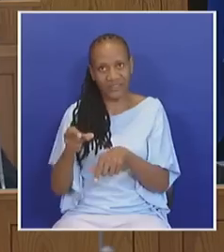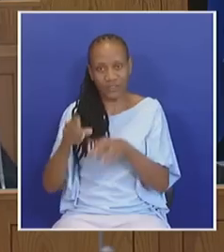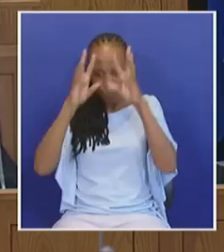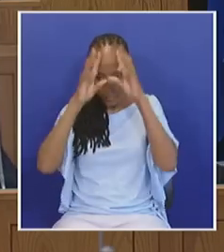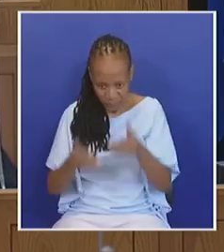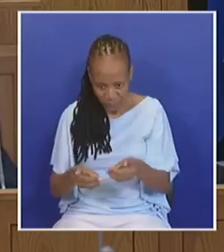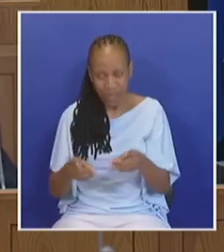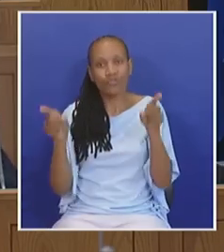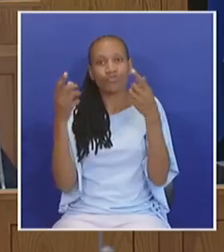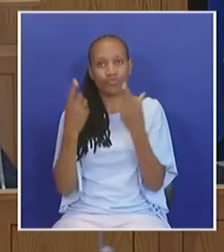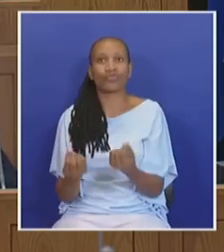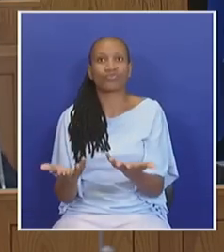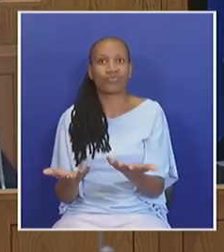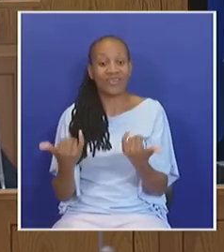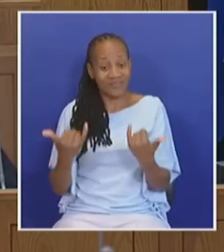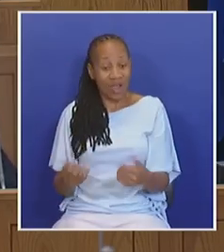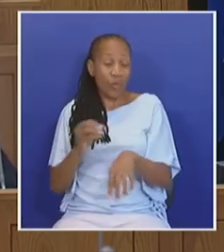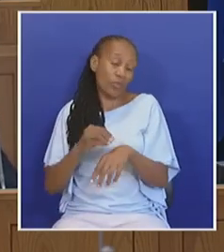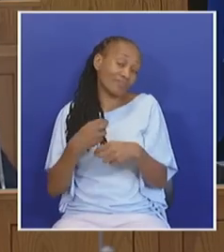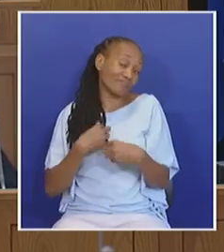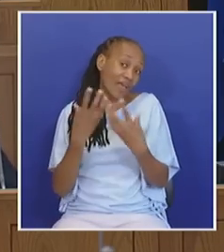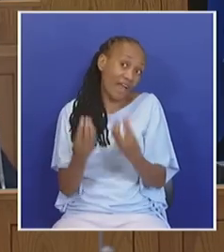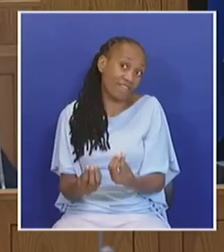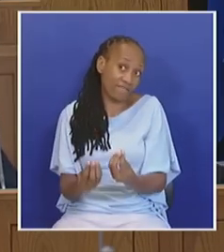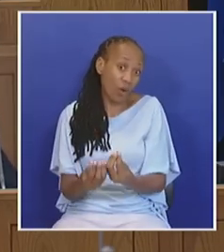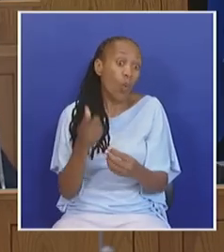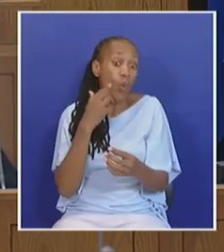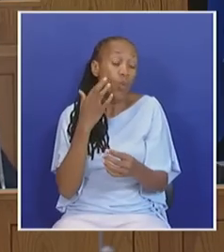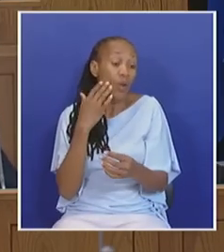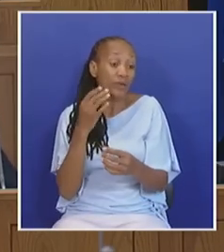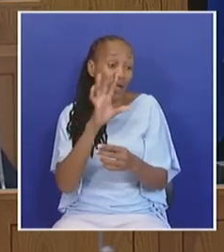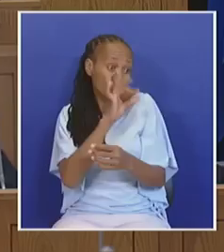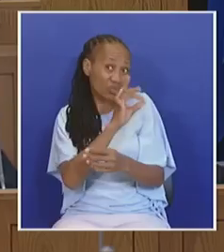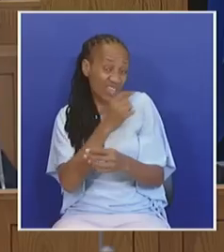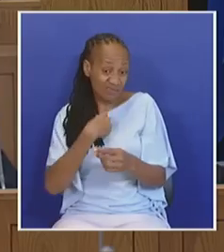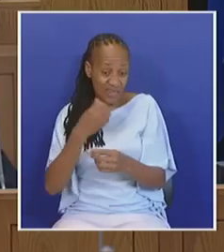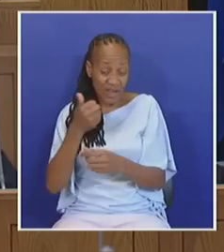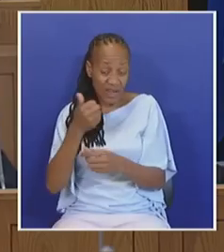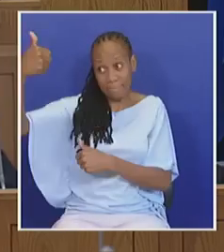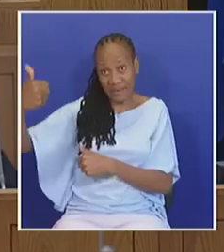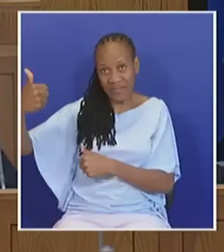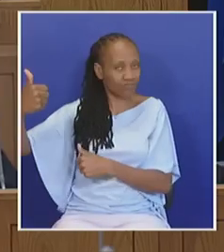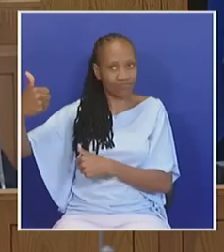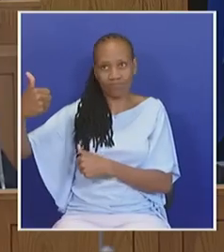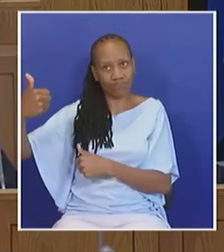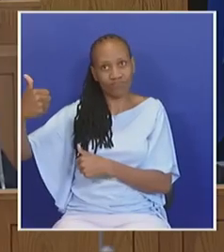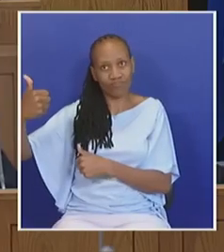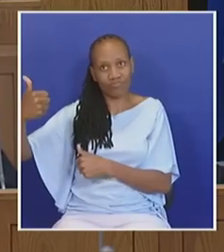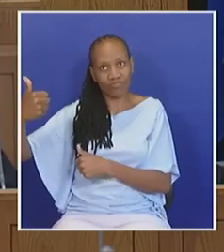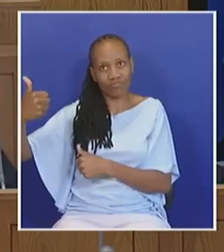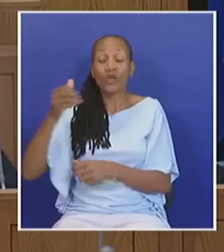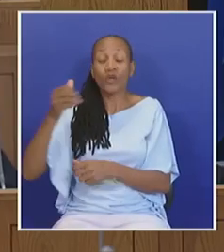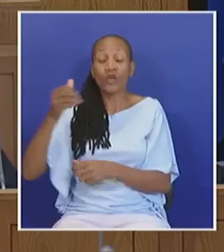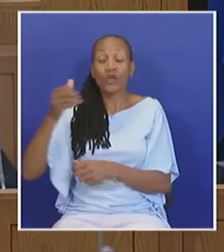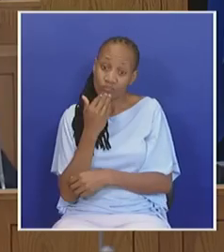That is the problem that I have today. I was not presiding when that matter arose, and therefore, the member who was